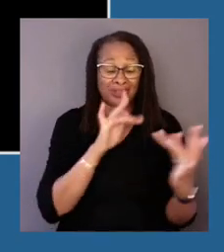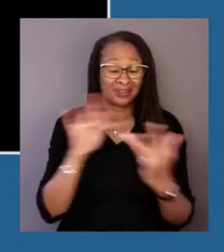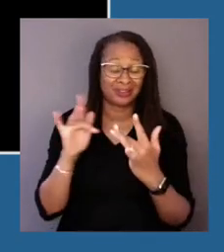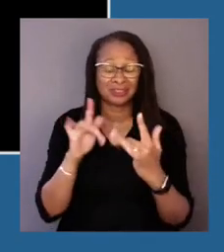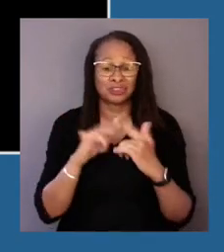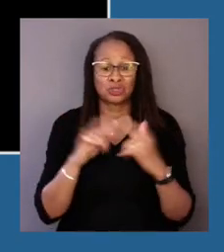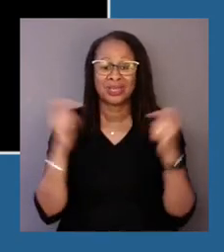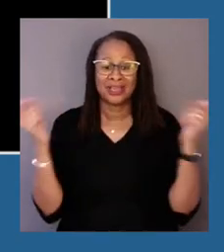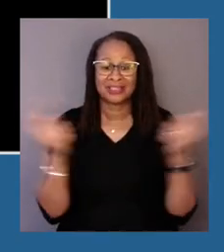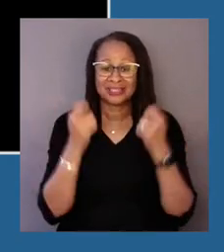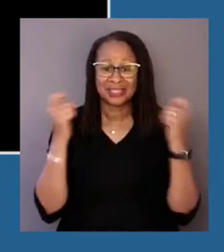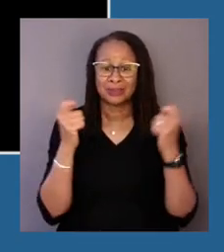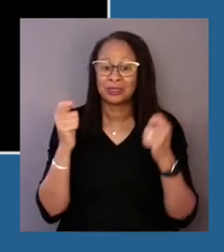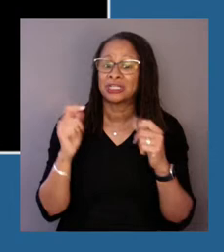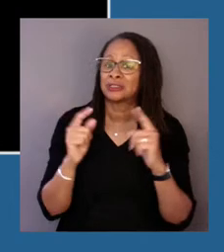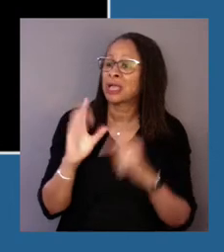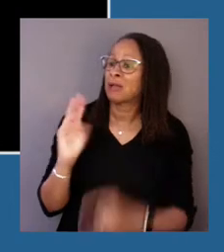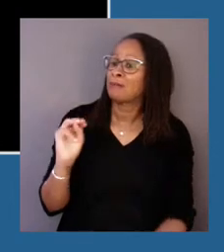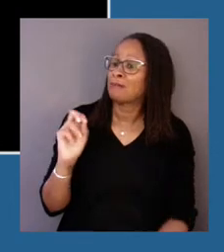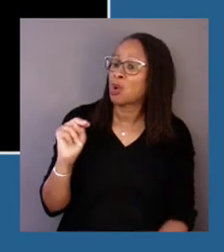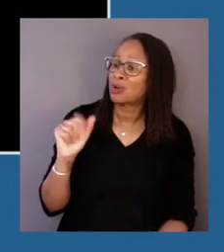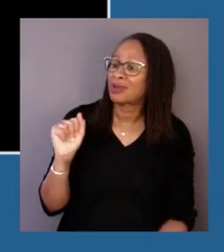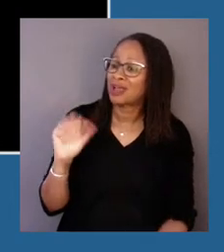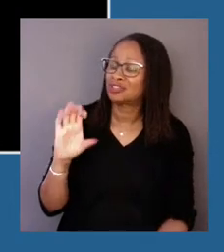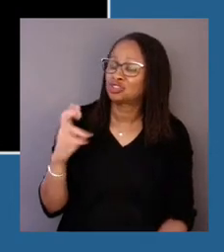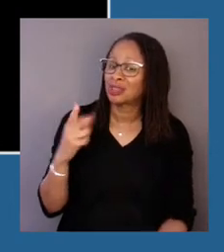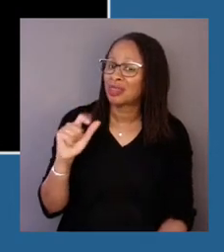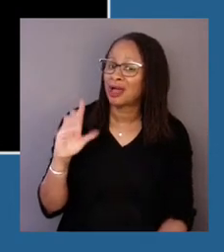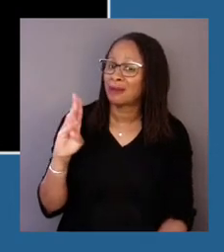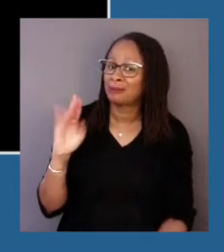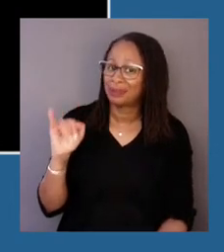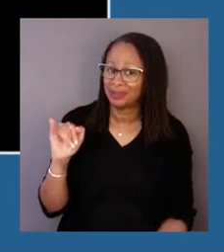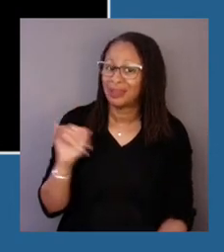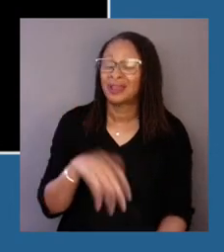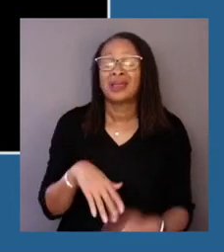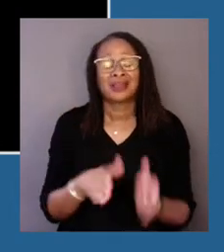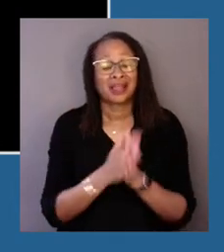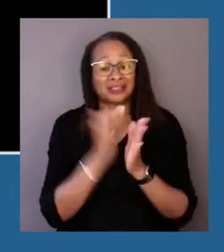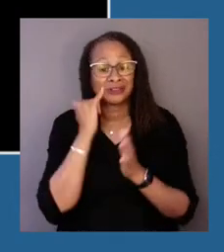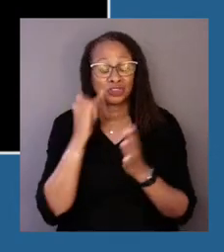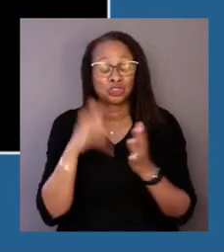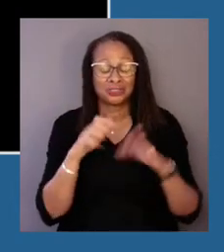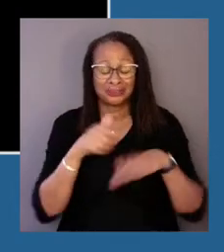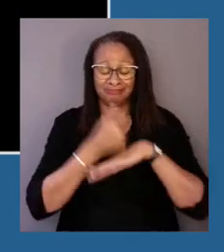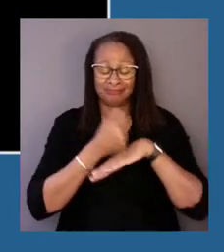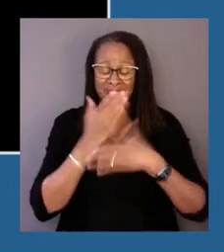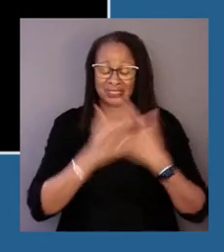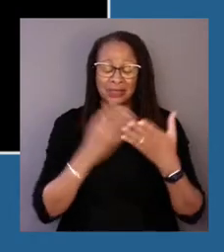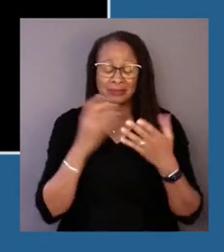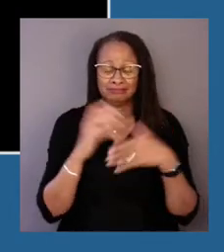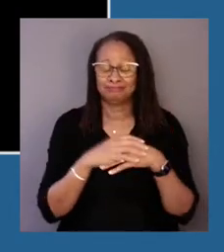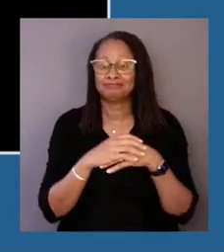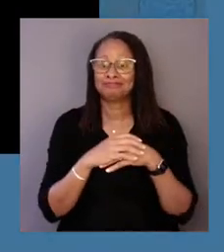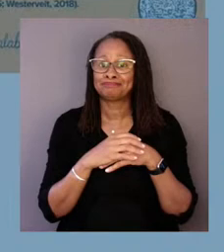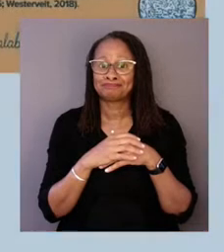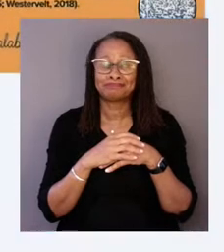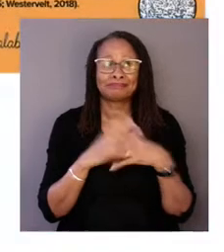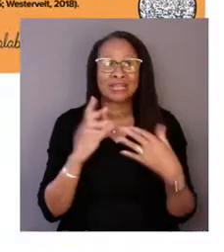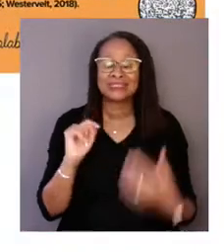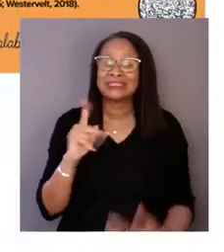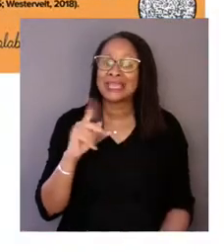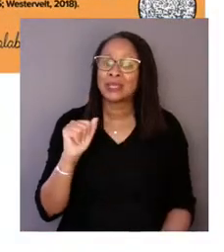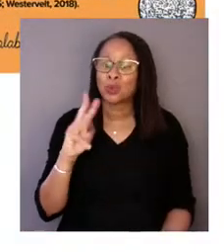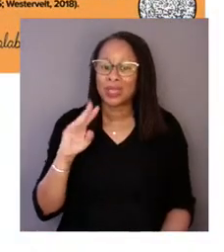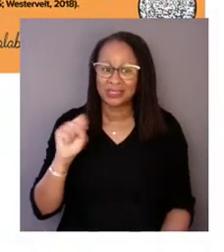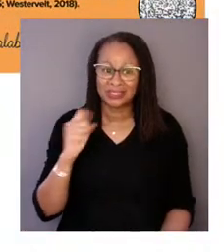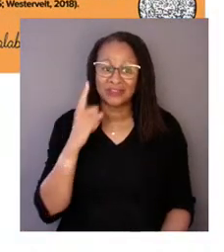Mona Chalabi and asked her whether she'd be willing to distill some takeaways for us in a short series of posters you'll see now